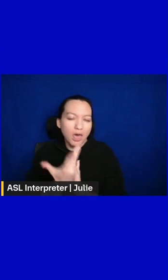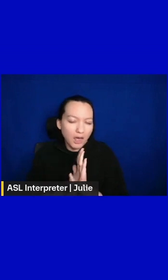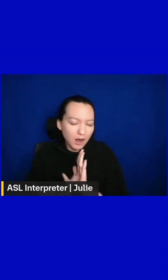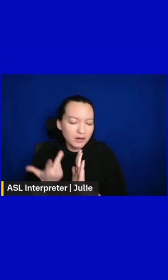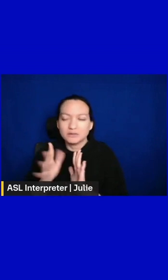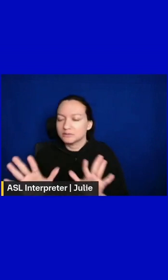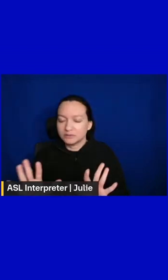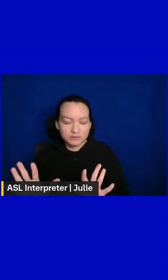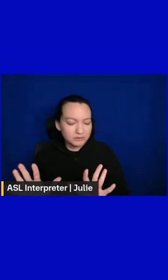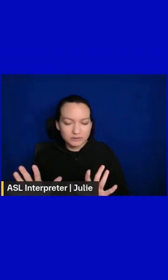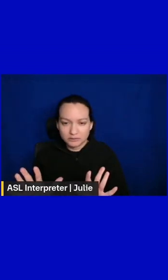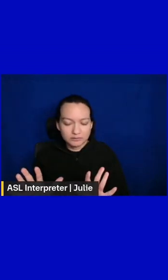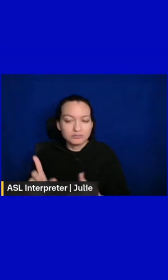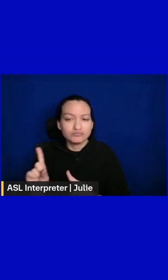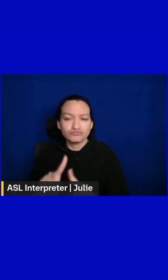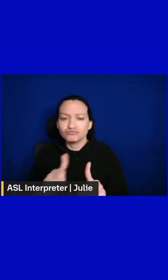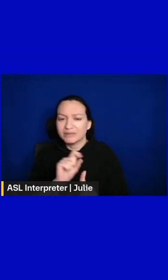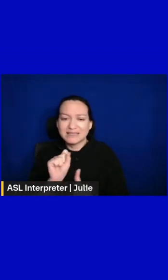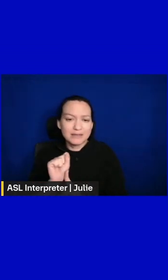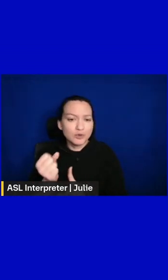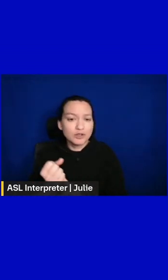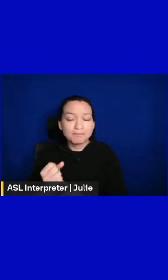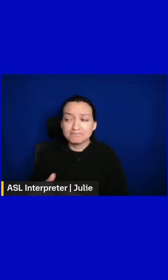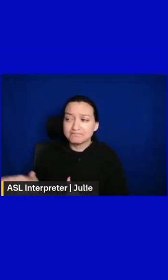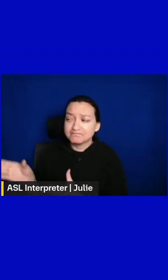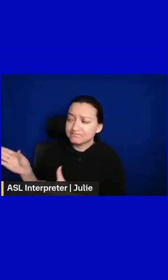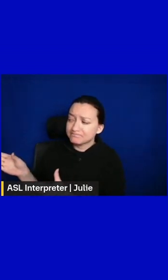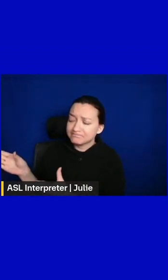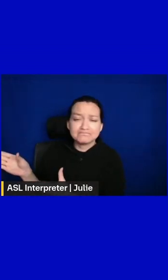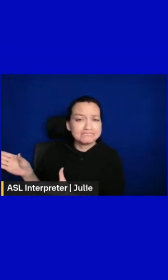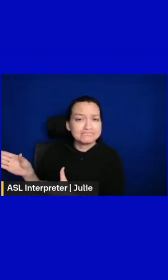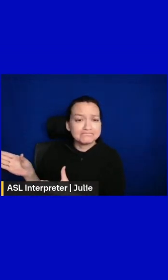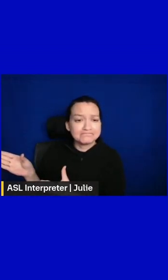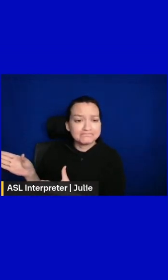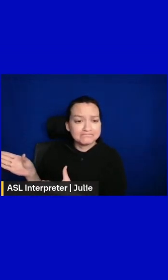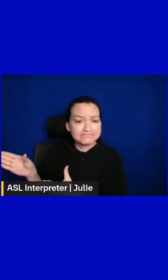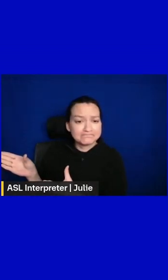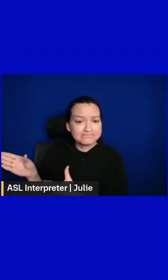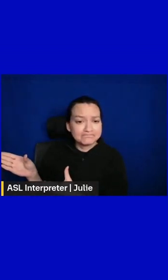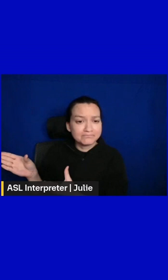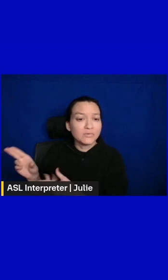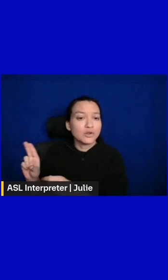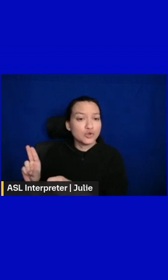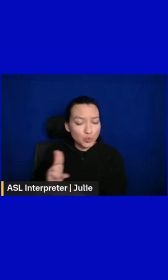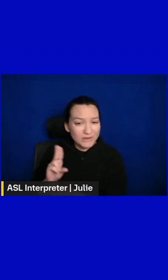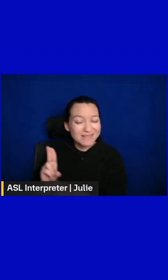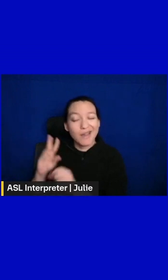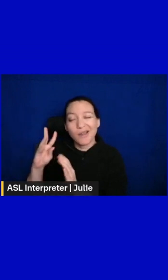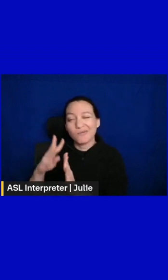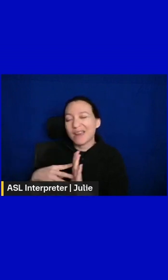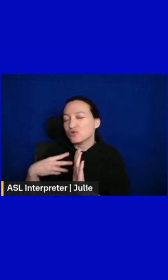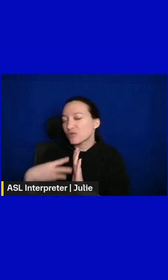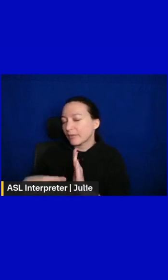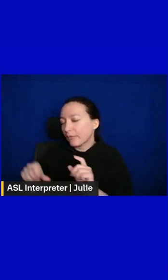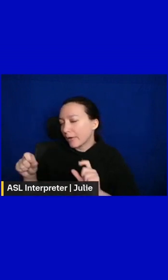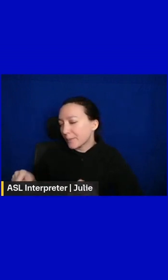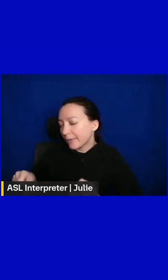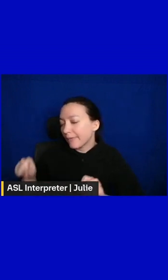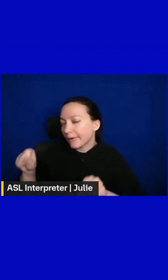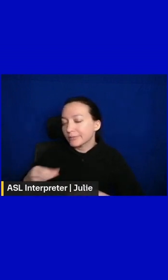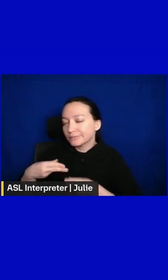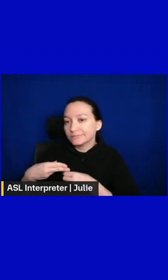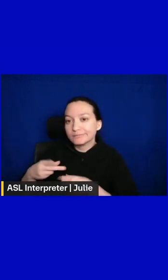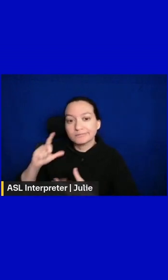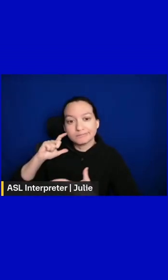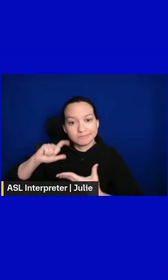test all the different scenarios. And in this one, again, I just leveraged the matrix capability to be able to call